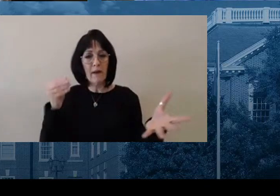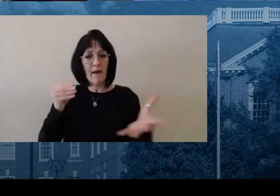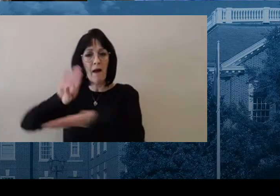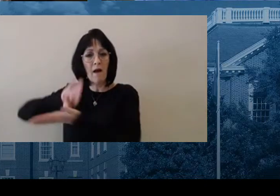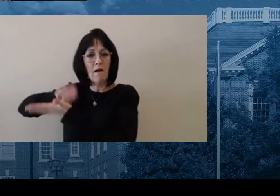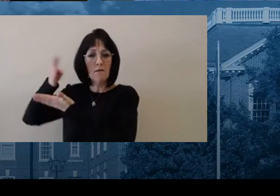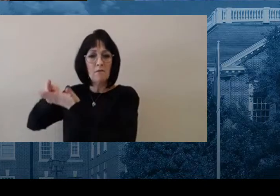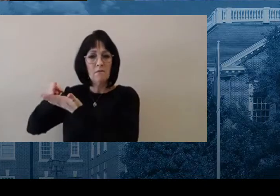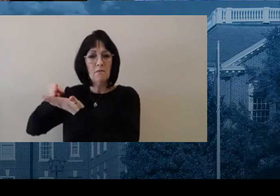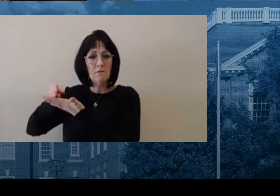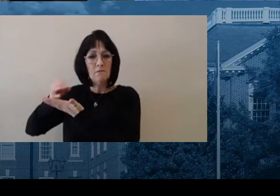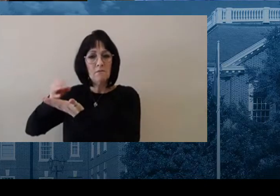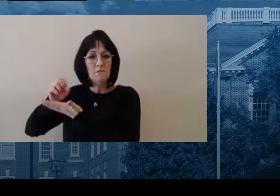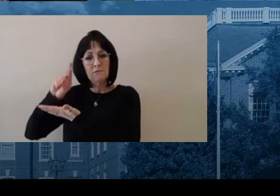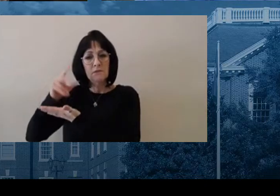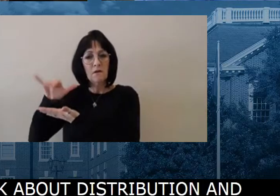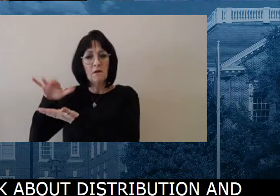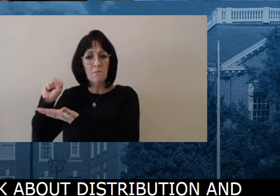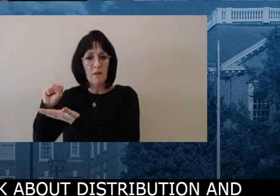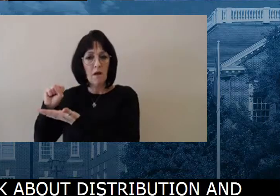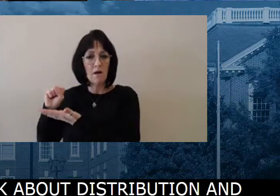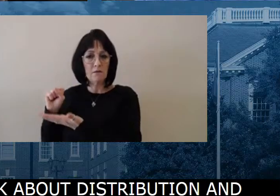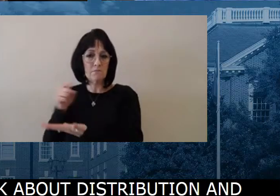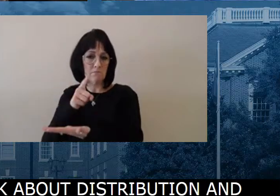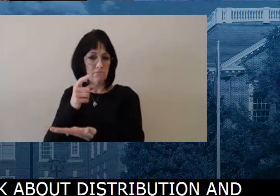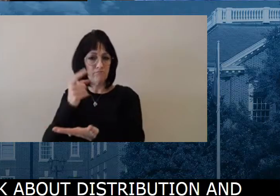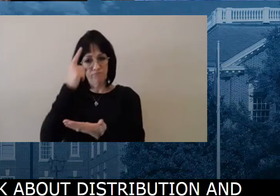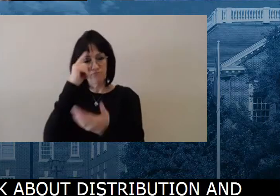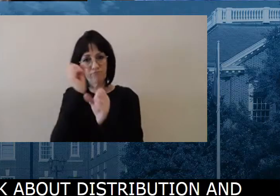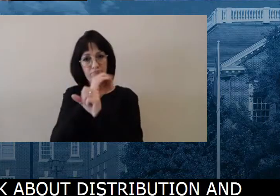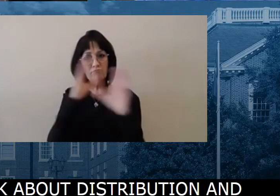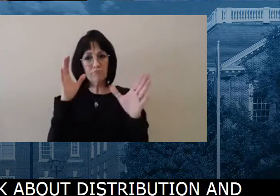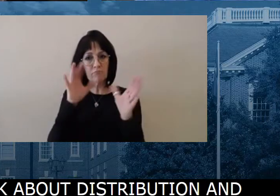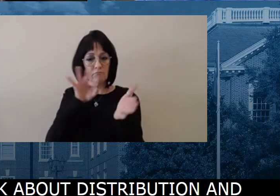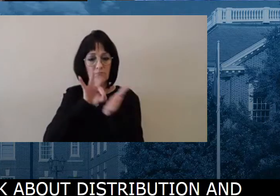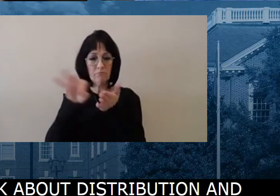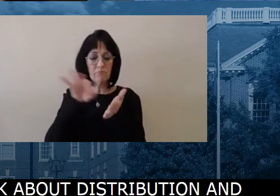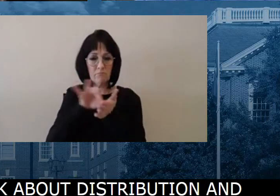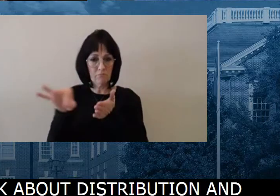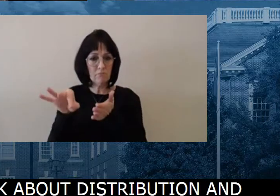there's about a week's worth that's going to be kind of